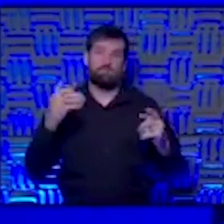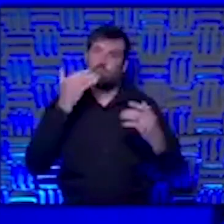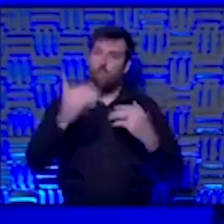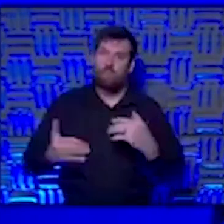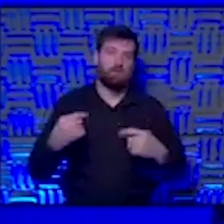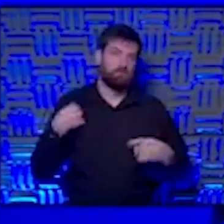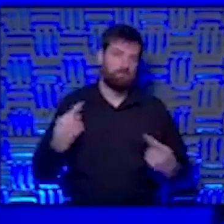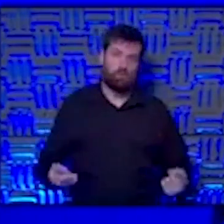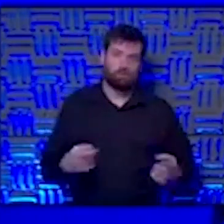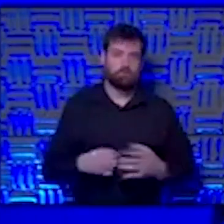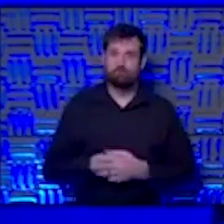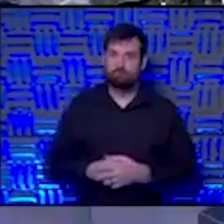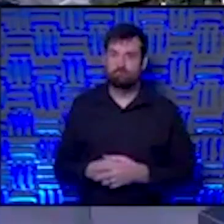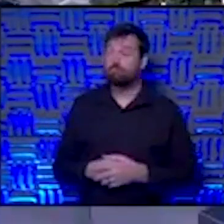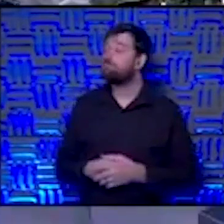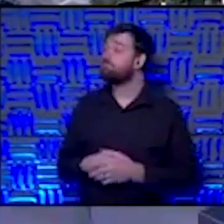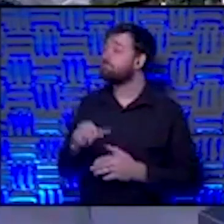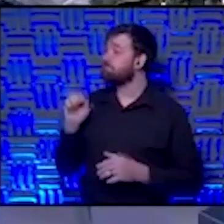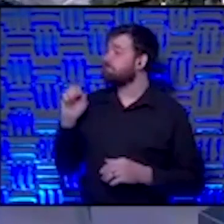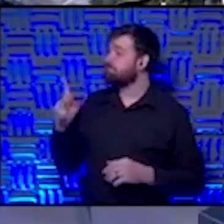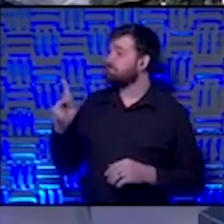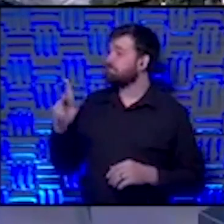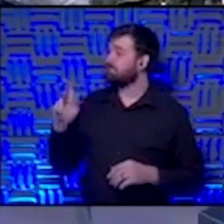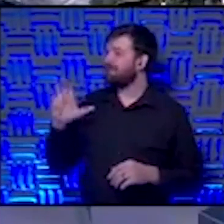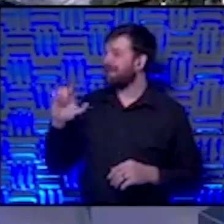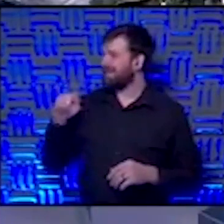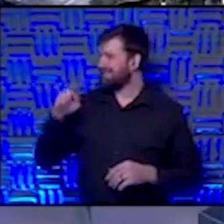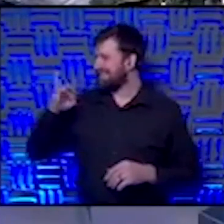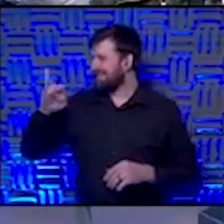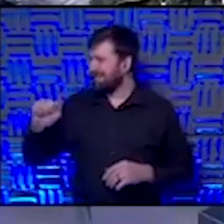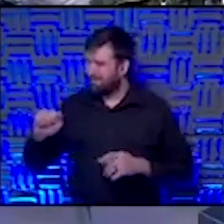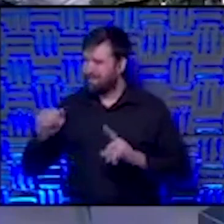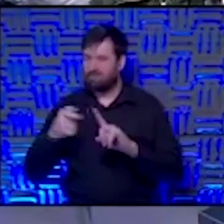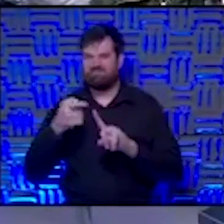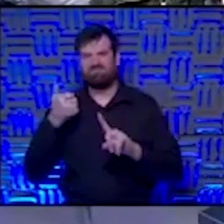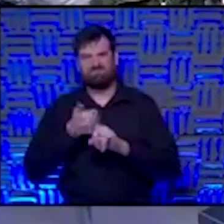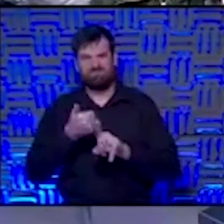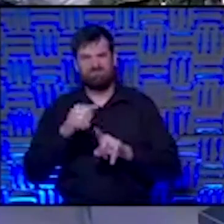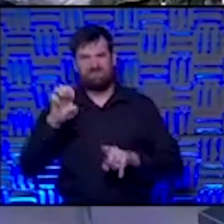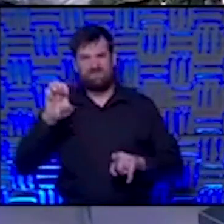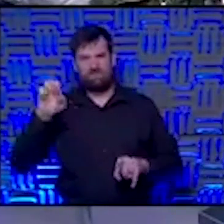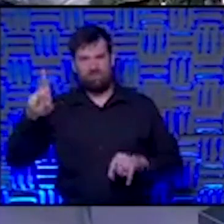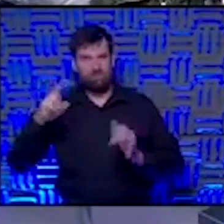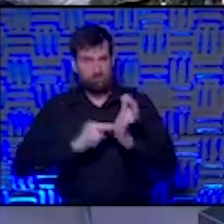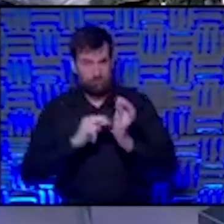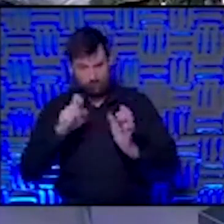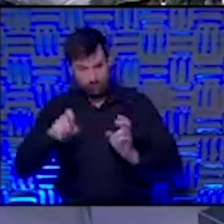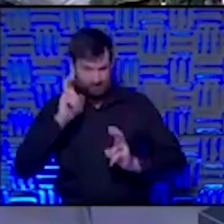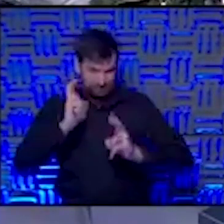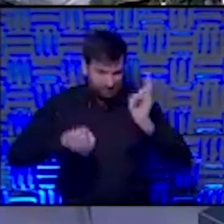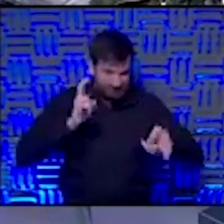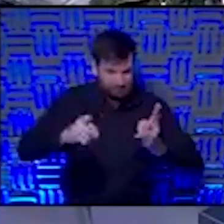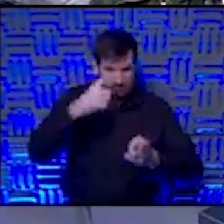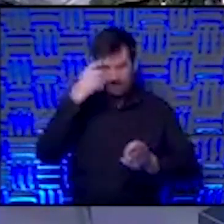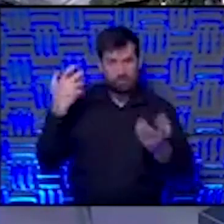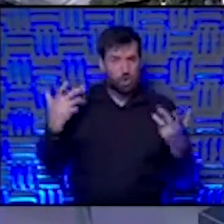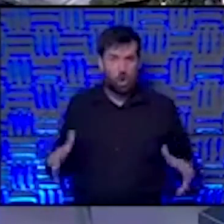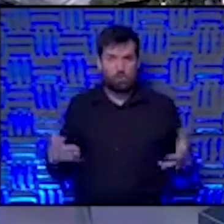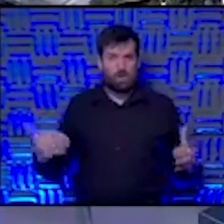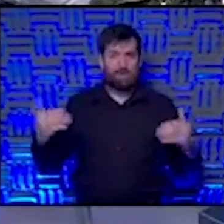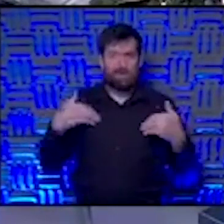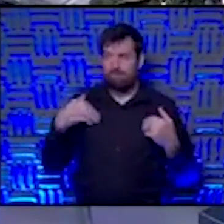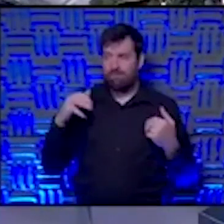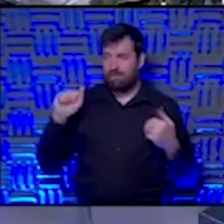well since we started. All right, so Katia, she is an ER nurse, and she asked, do I need to rush to get a vaccine since I already have